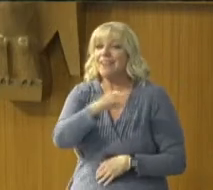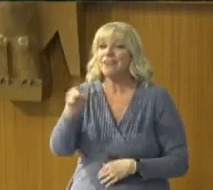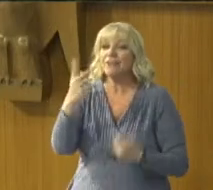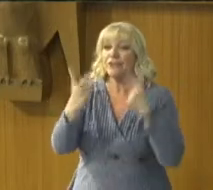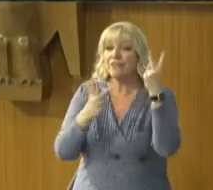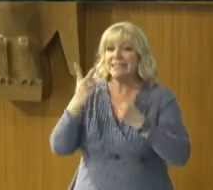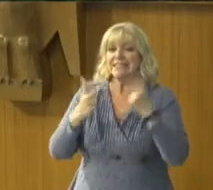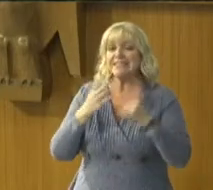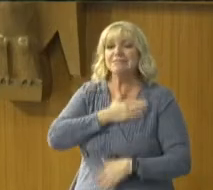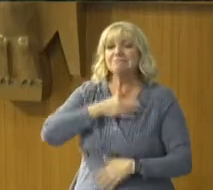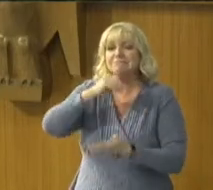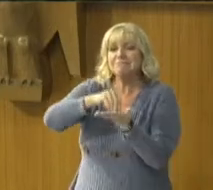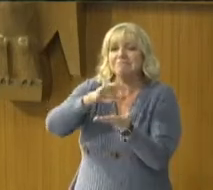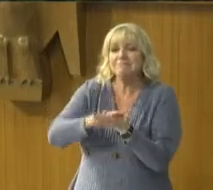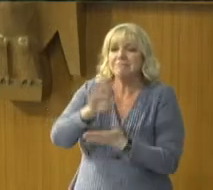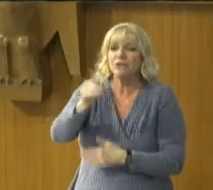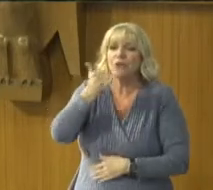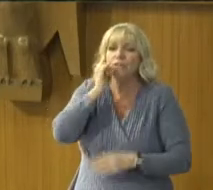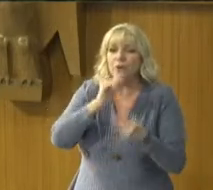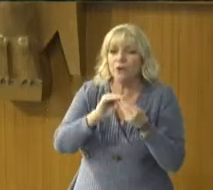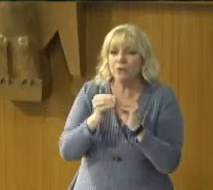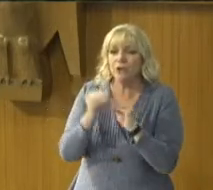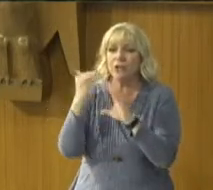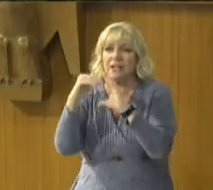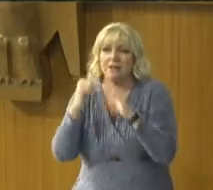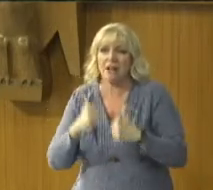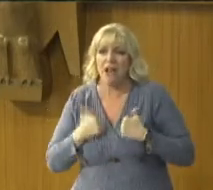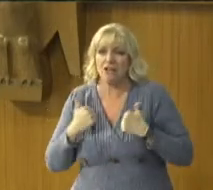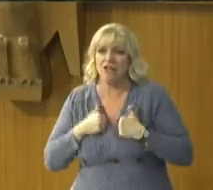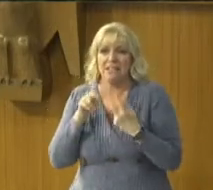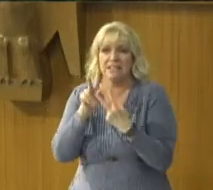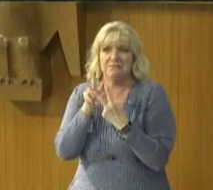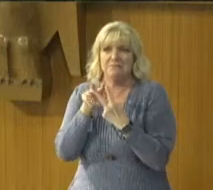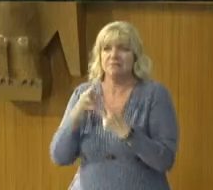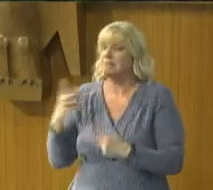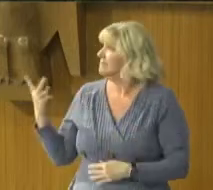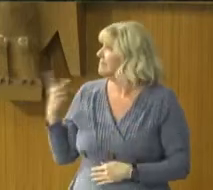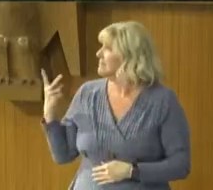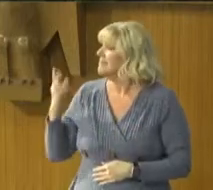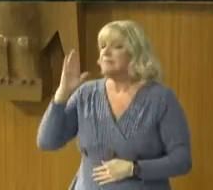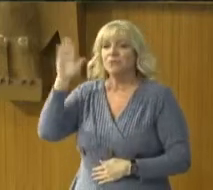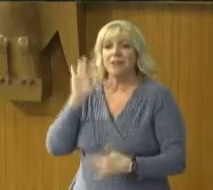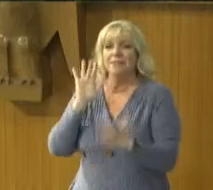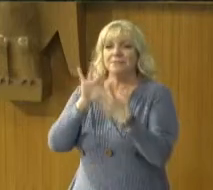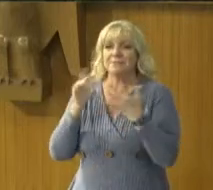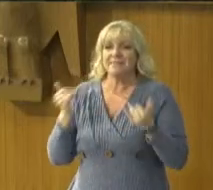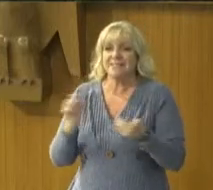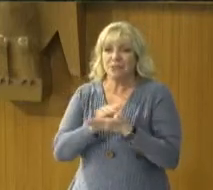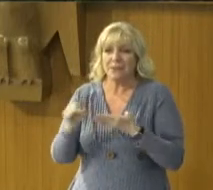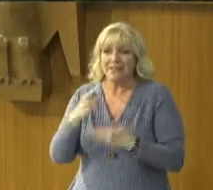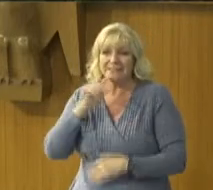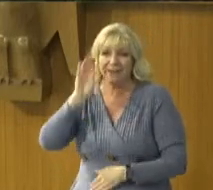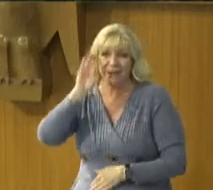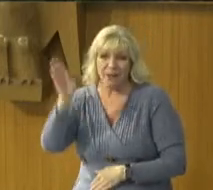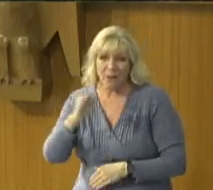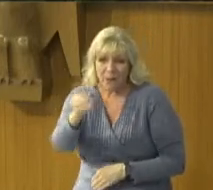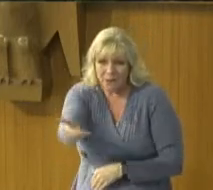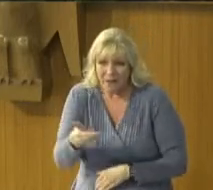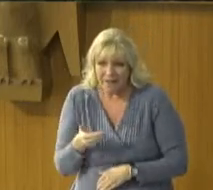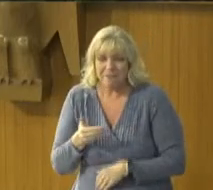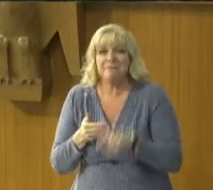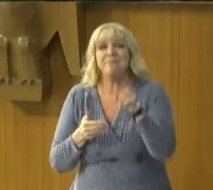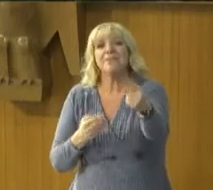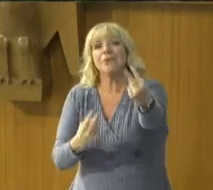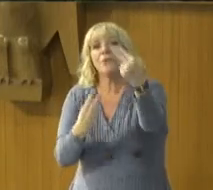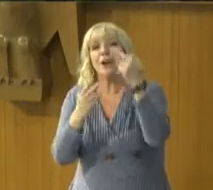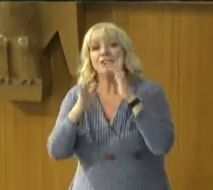us, we would love for you to leave a phone number or email address. Pastor Jen and I would like to welcome you later this week. If you're watching online